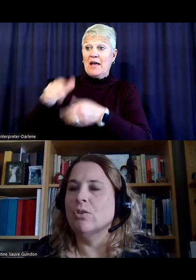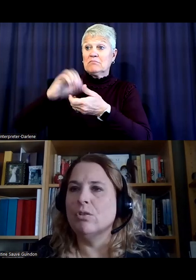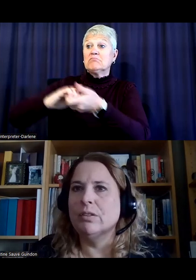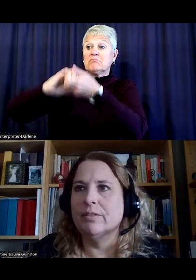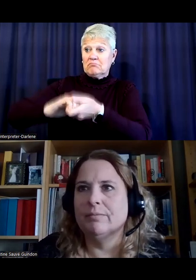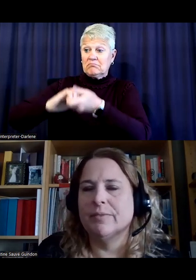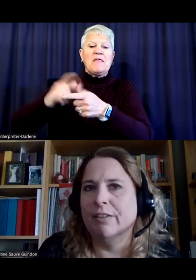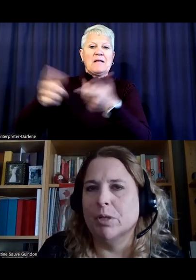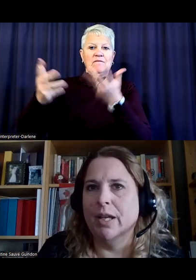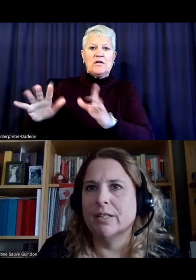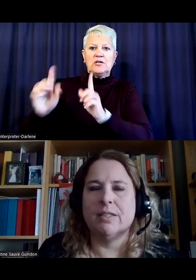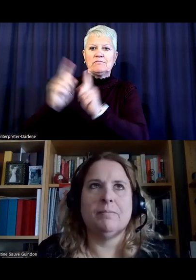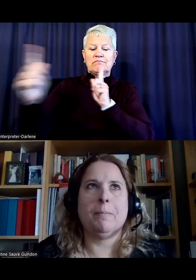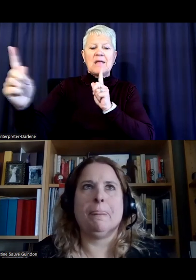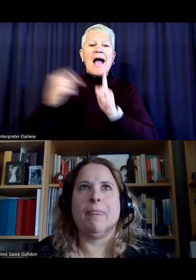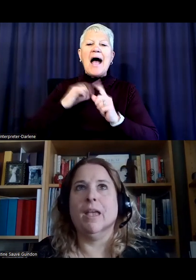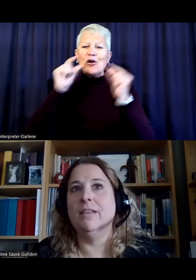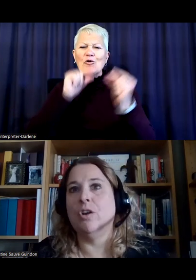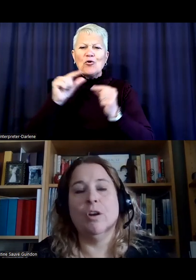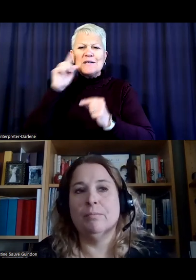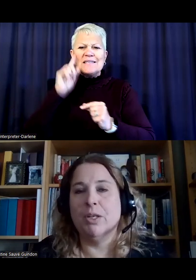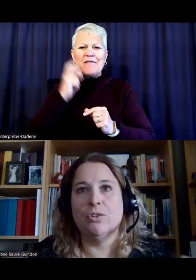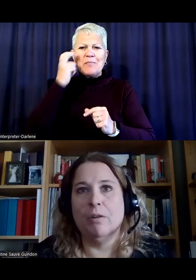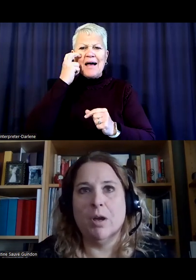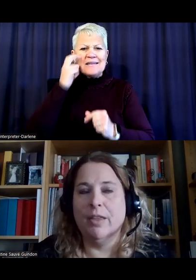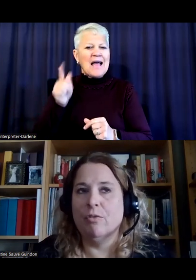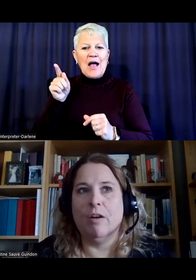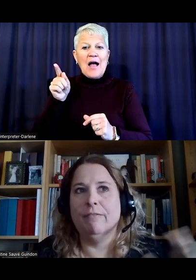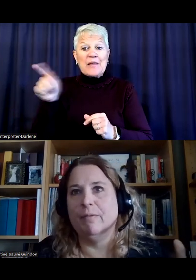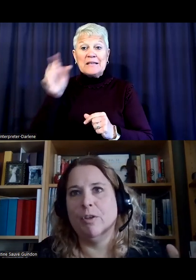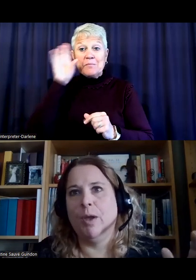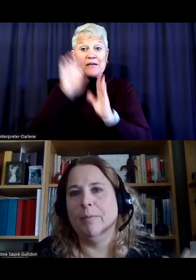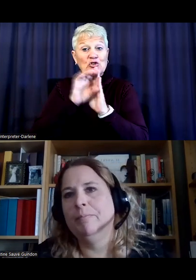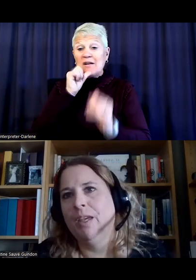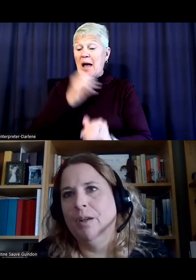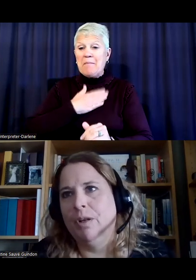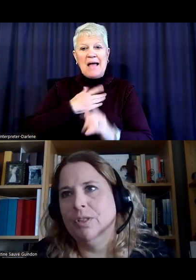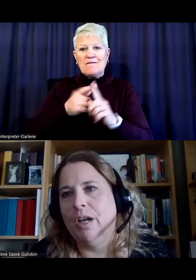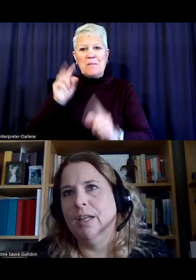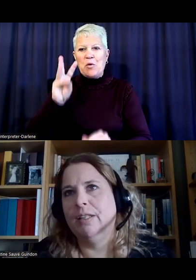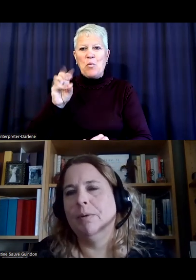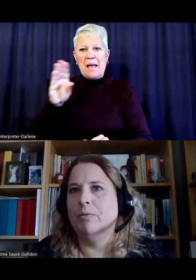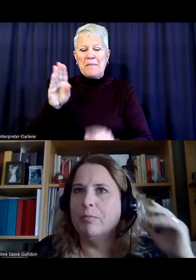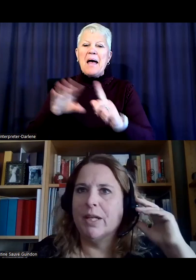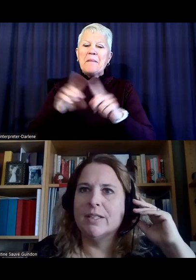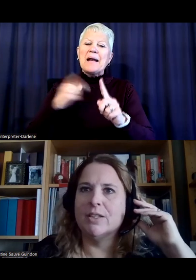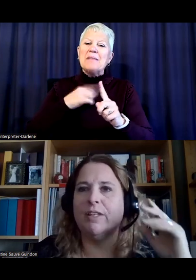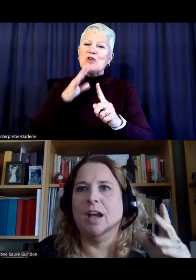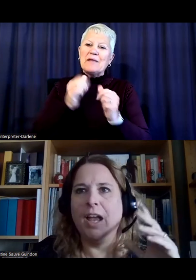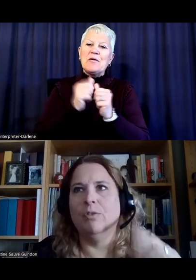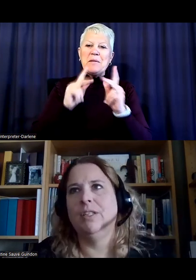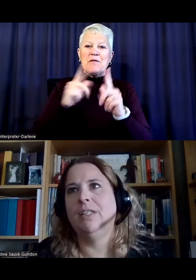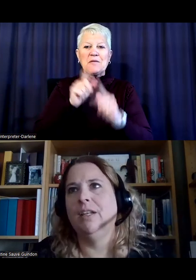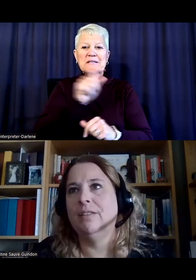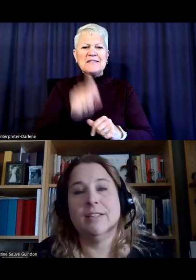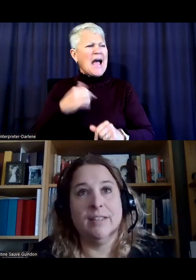But I Googled deafblindness. And these pictures aren't mine. They're off the web. When I was talking to the people from Texas, they're saying,